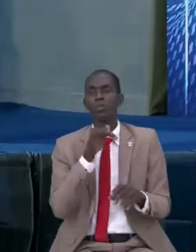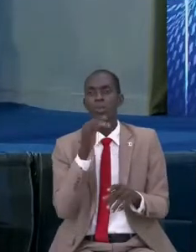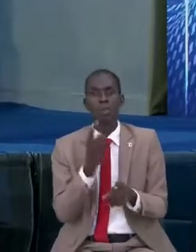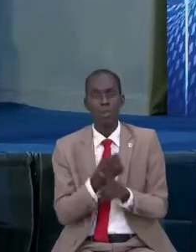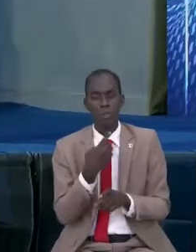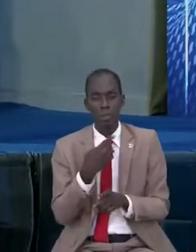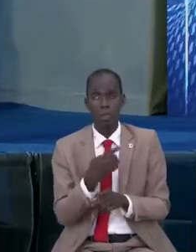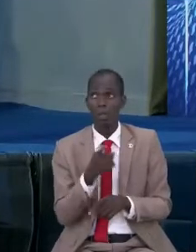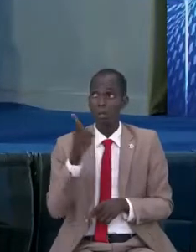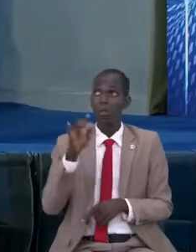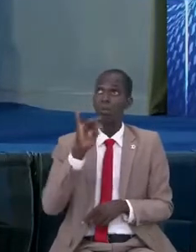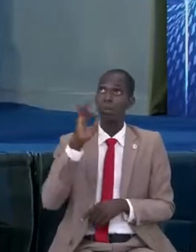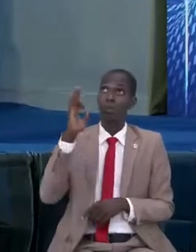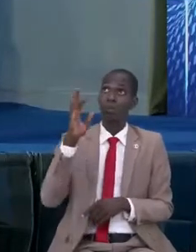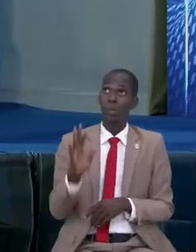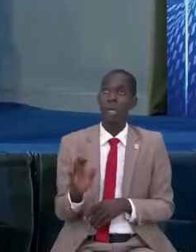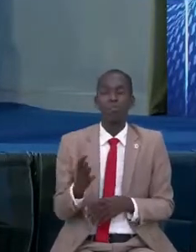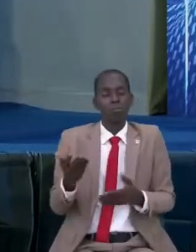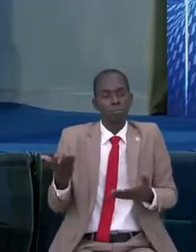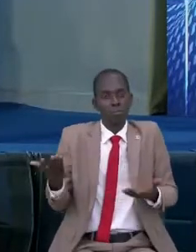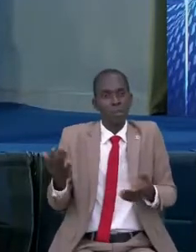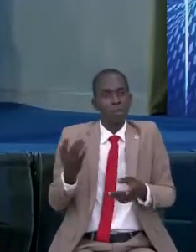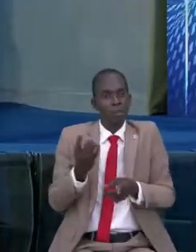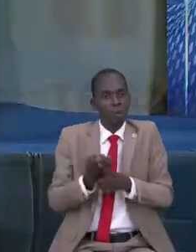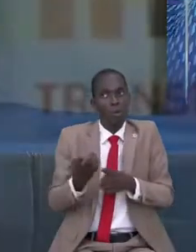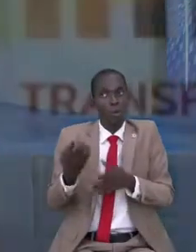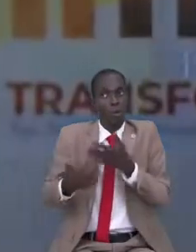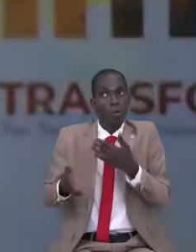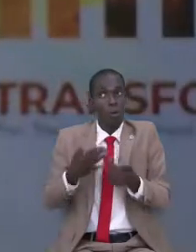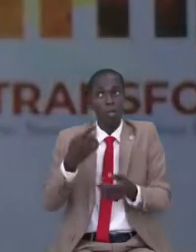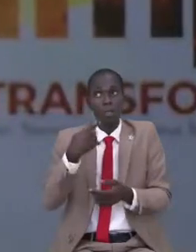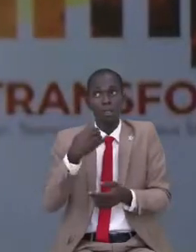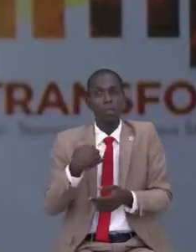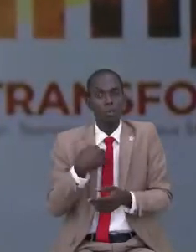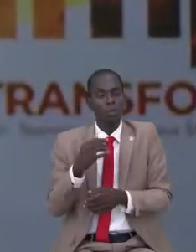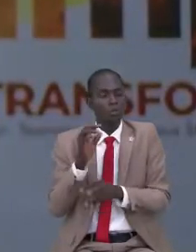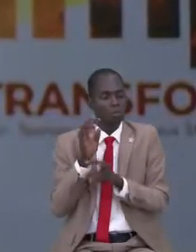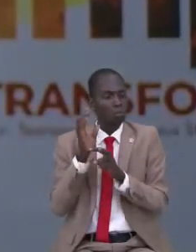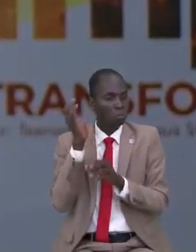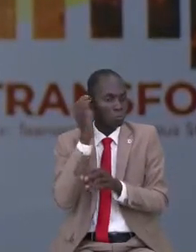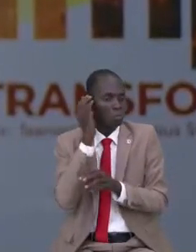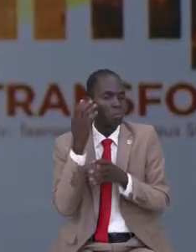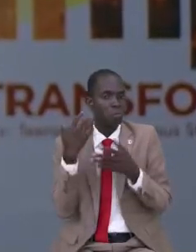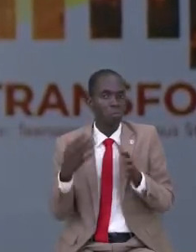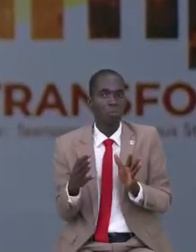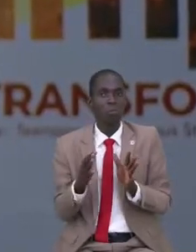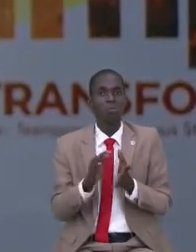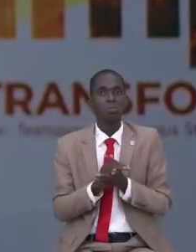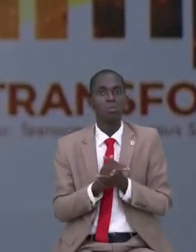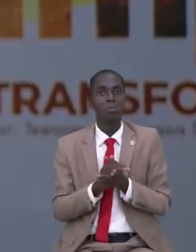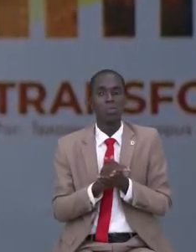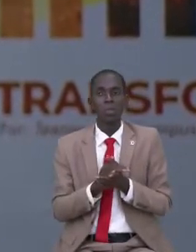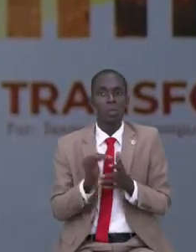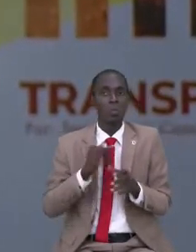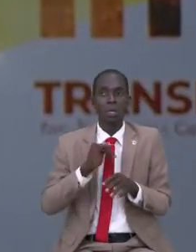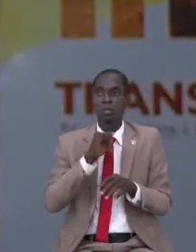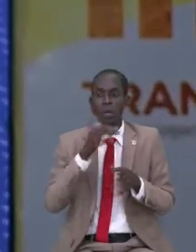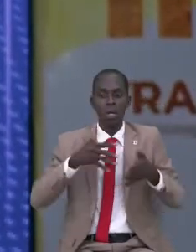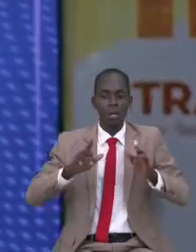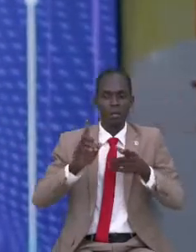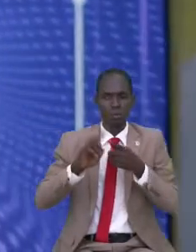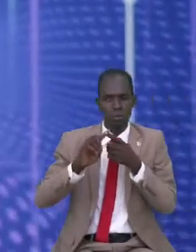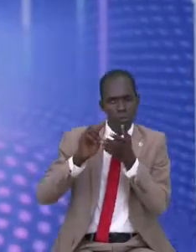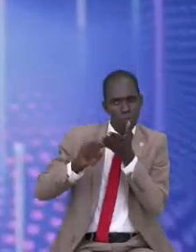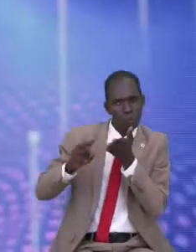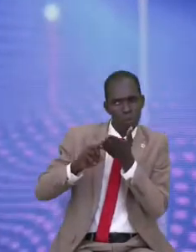it's preacher. We're not allowed to see his life. Oh, you're allowed. You're witnesses. If